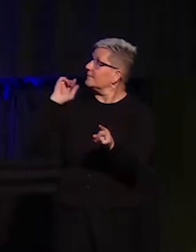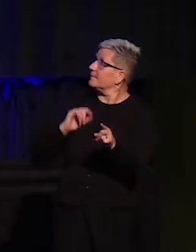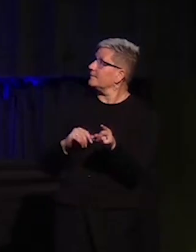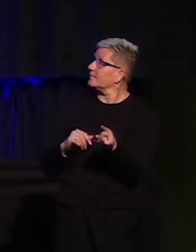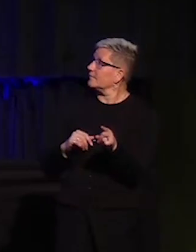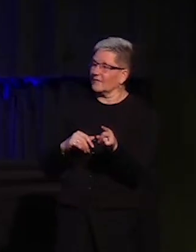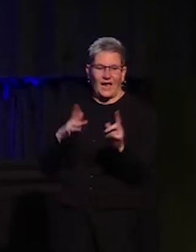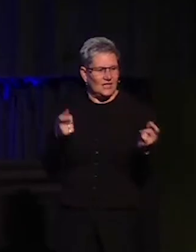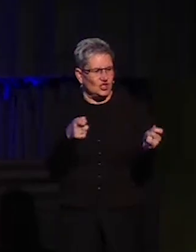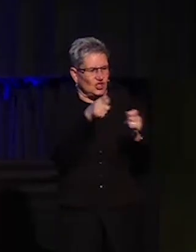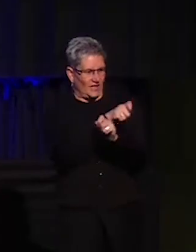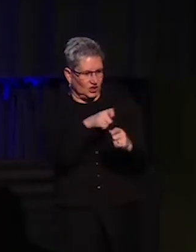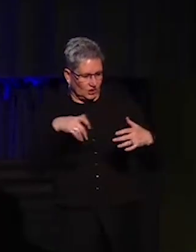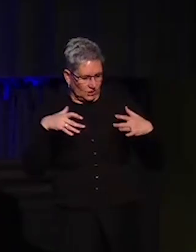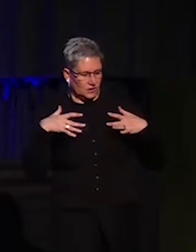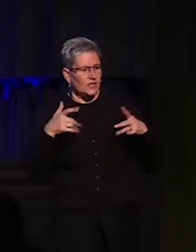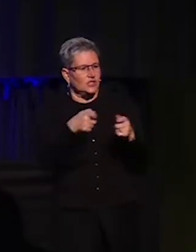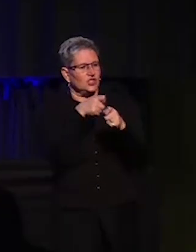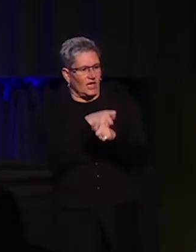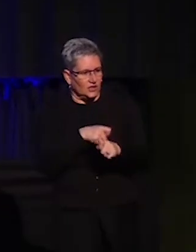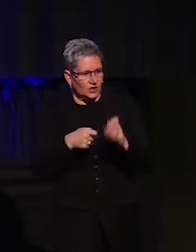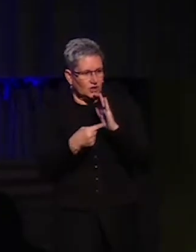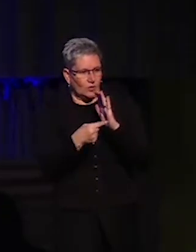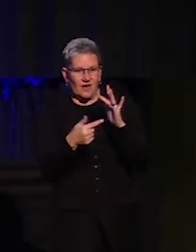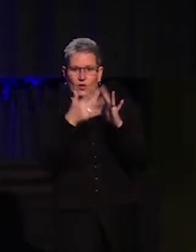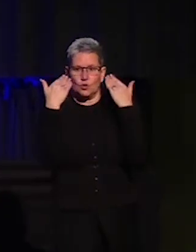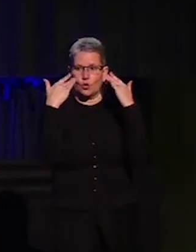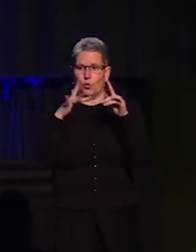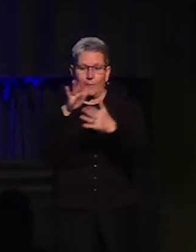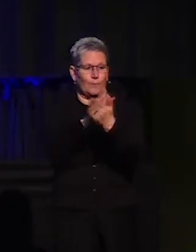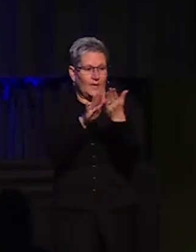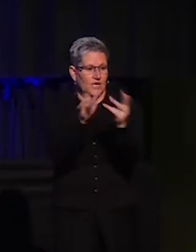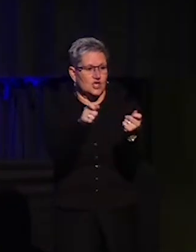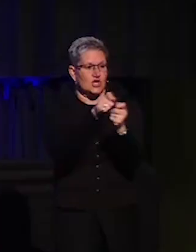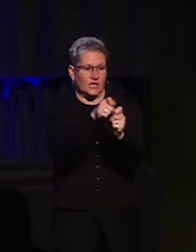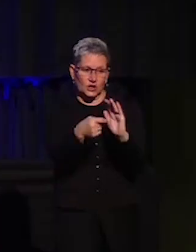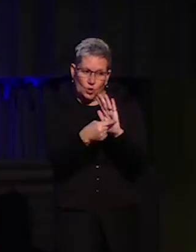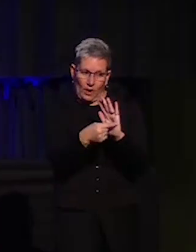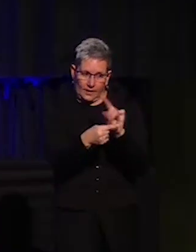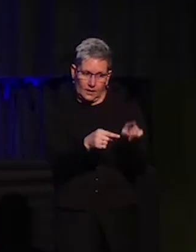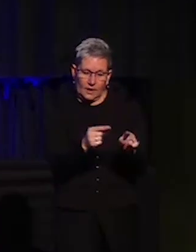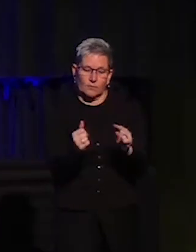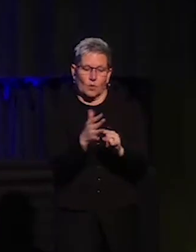If you don't know what a changing places toilet is, write that down on your notepad, look it up later.